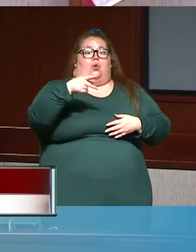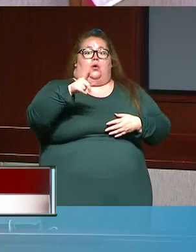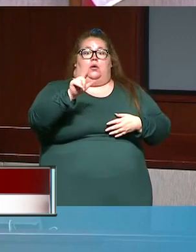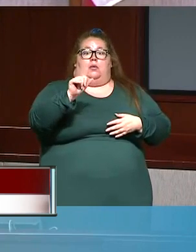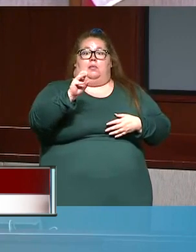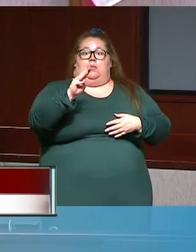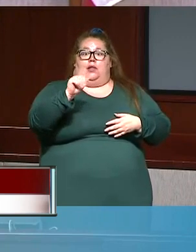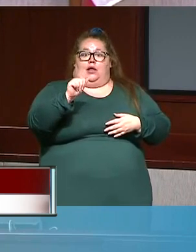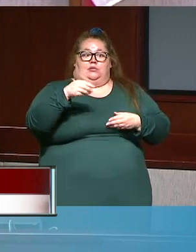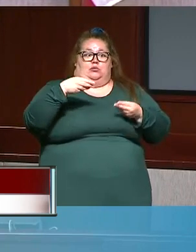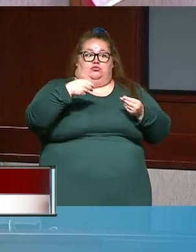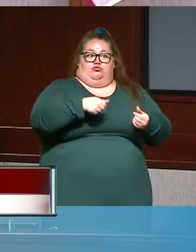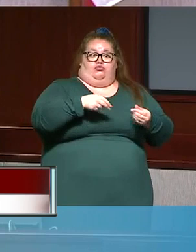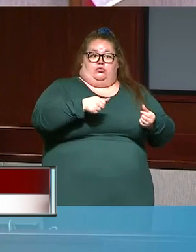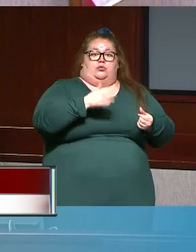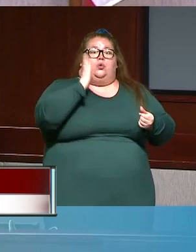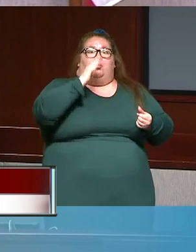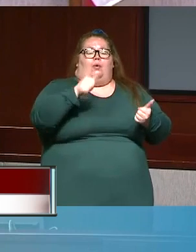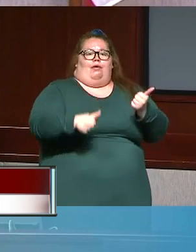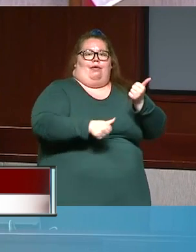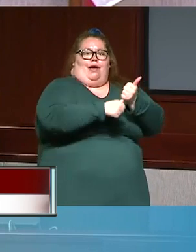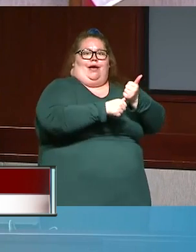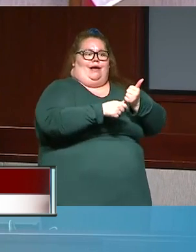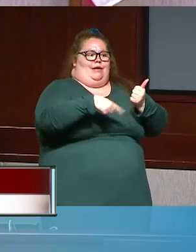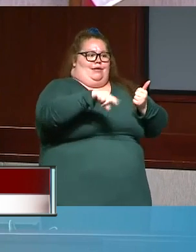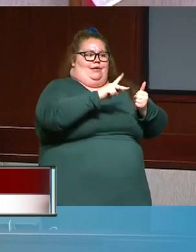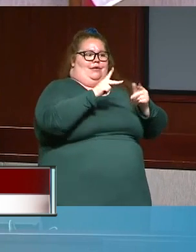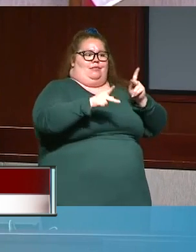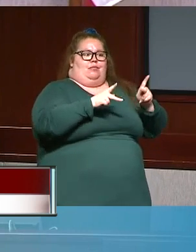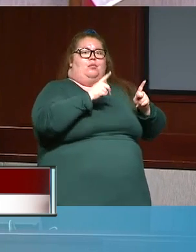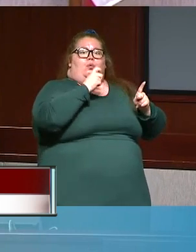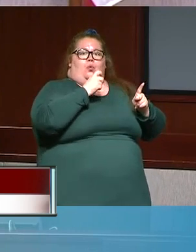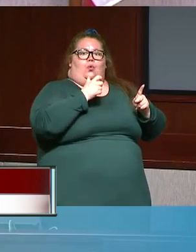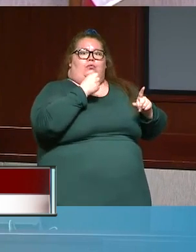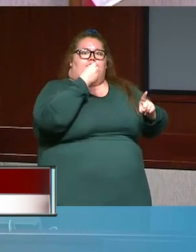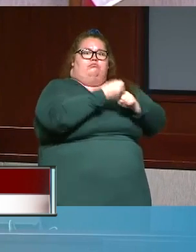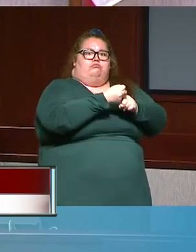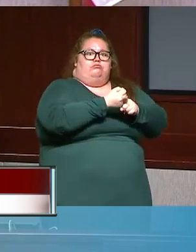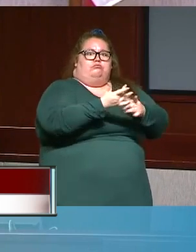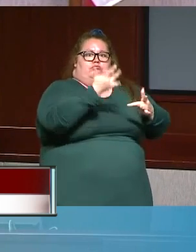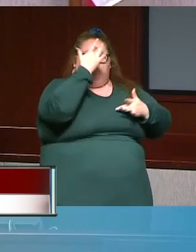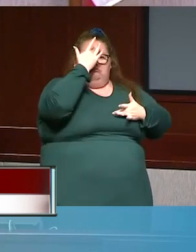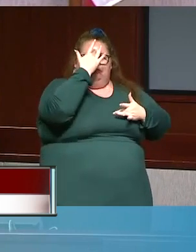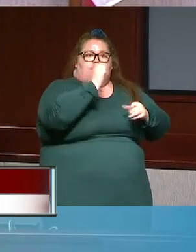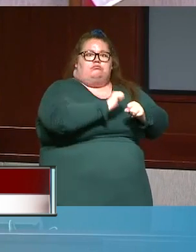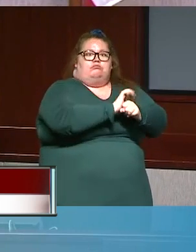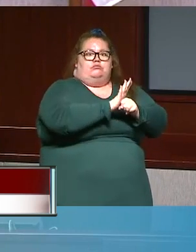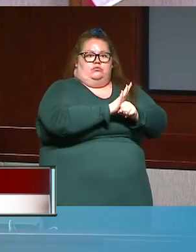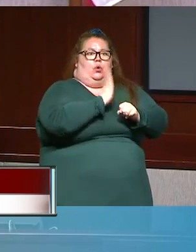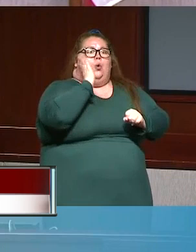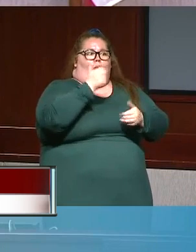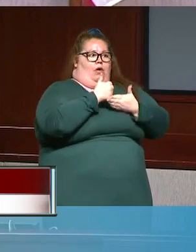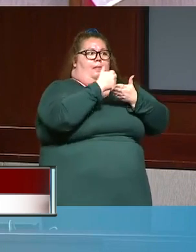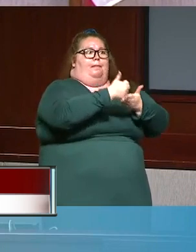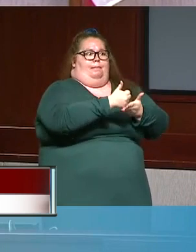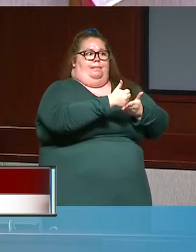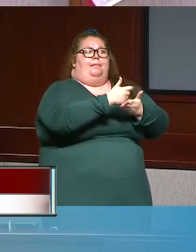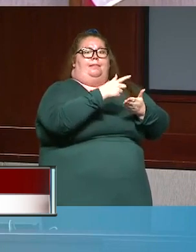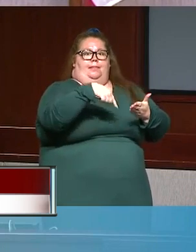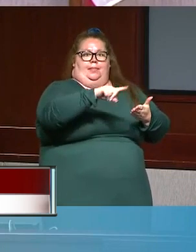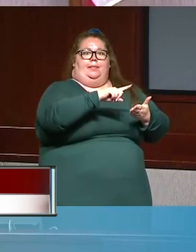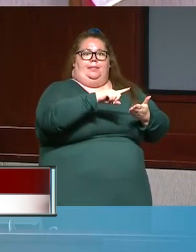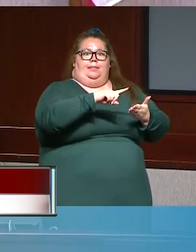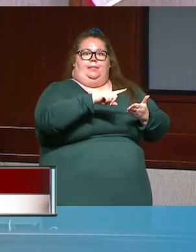in improving their health of those individuals who have this disease. So it is a